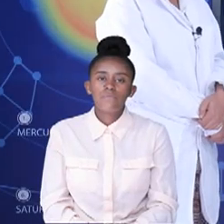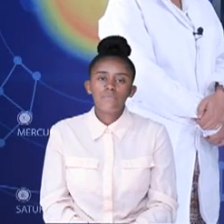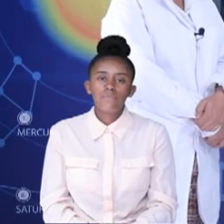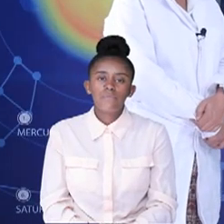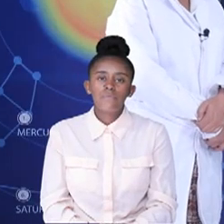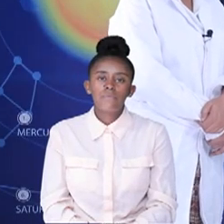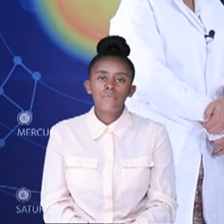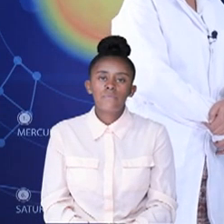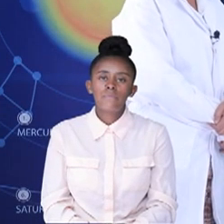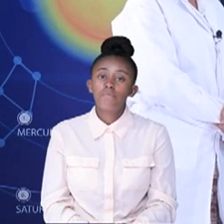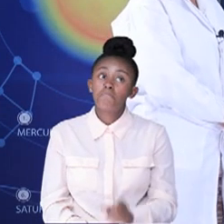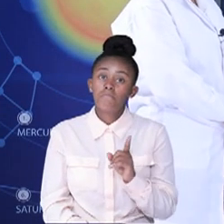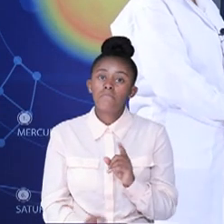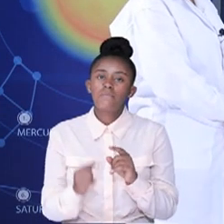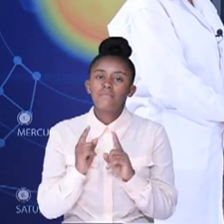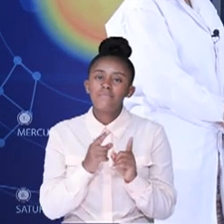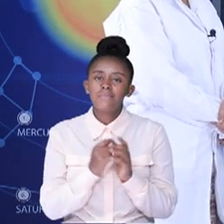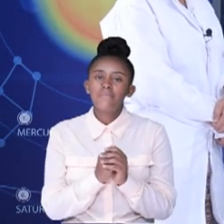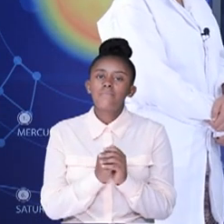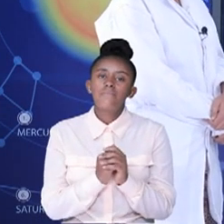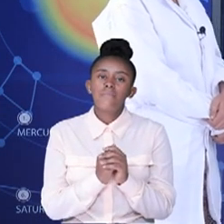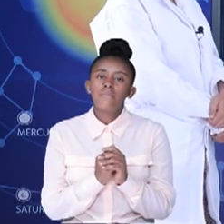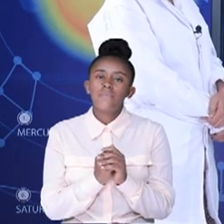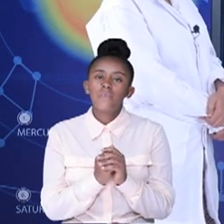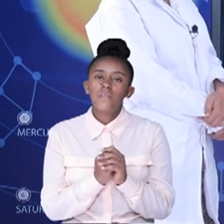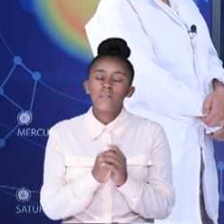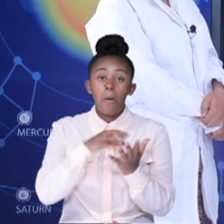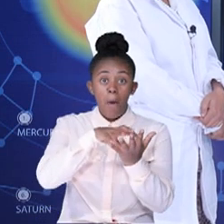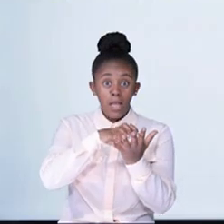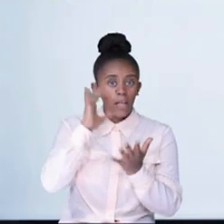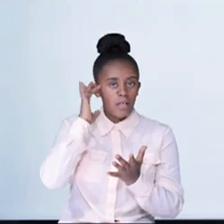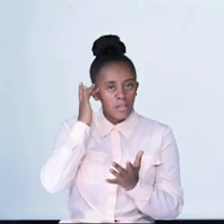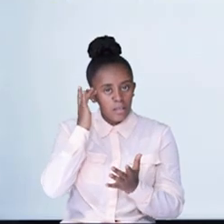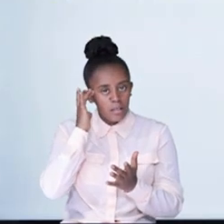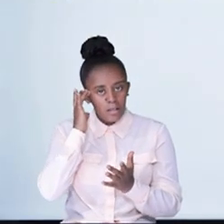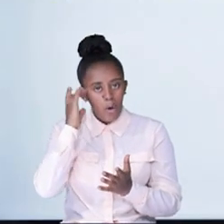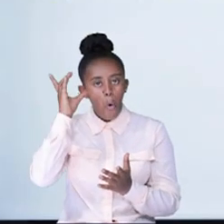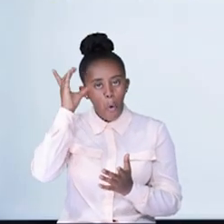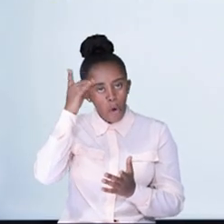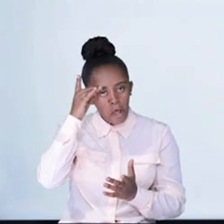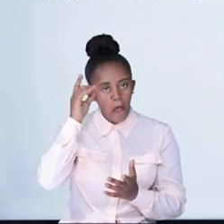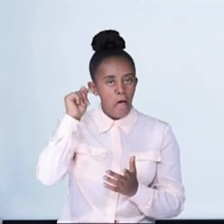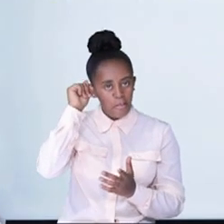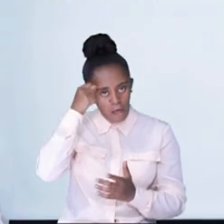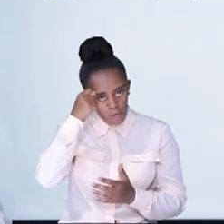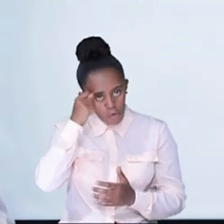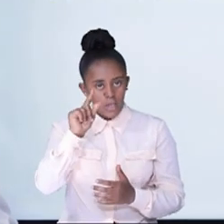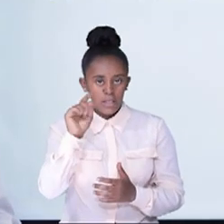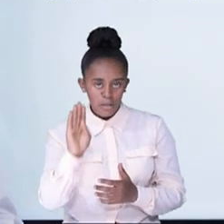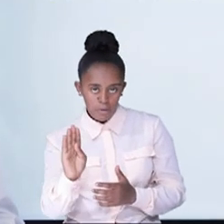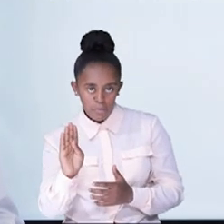Here is my answer, students. I have said that bacterial disease can be cholera, typhoid,